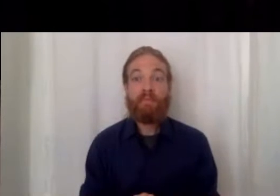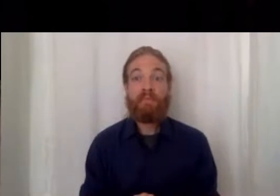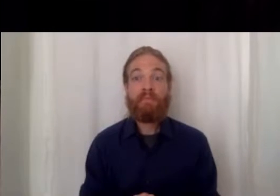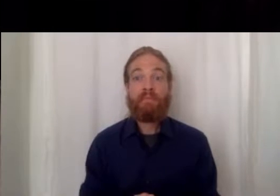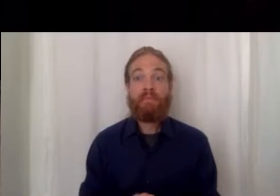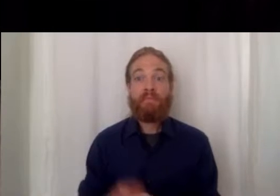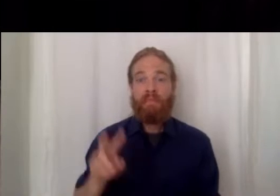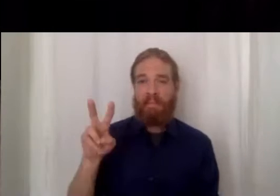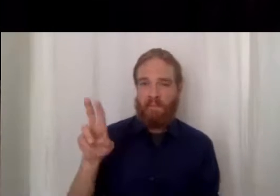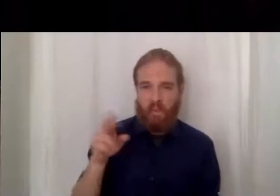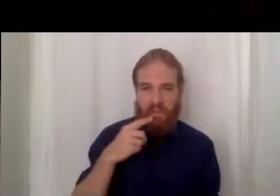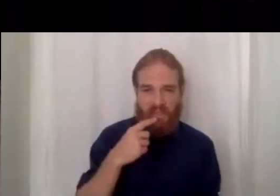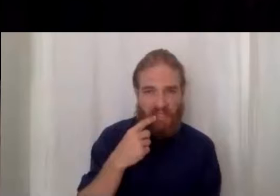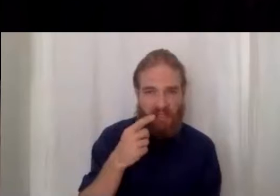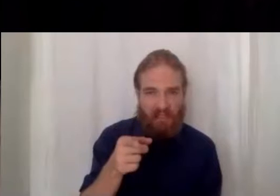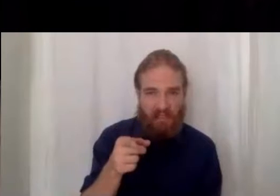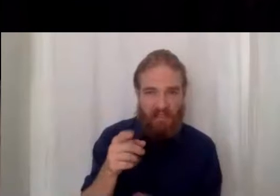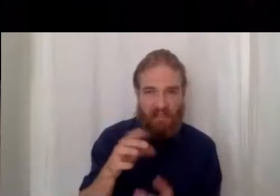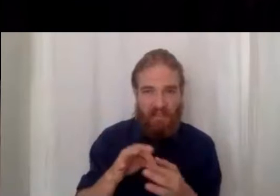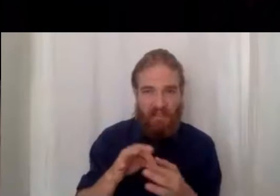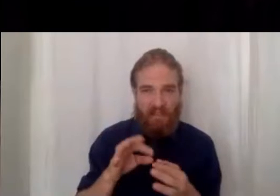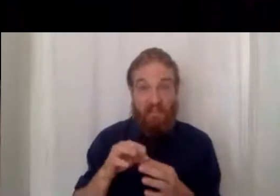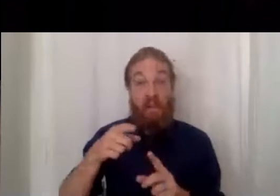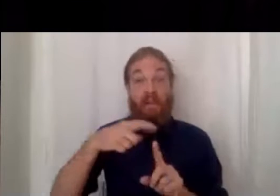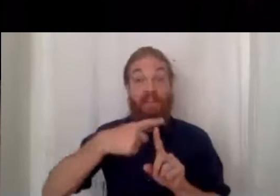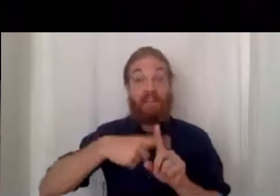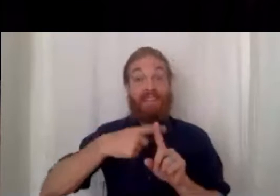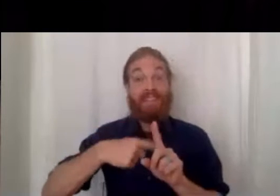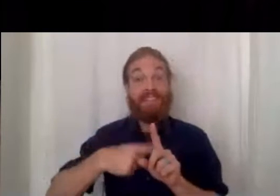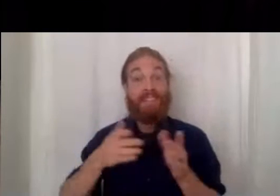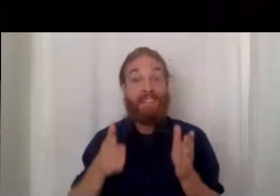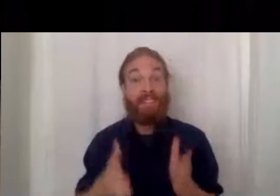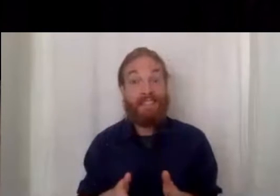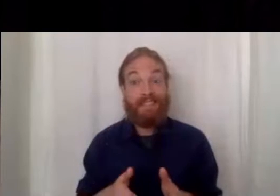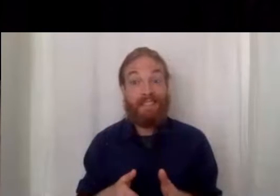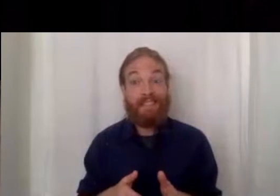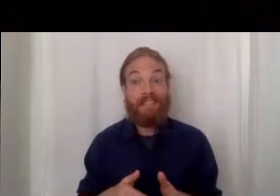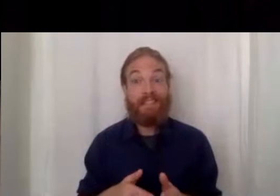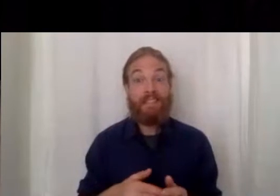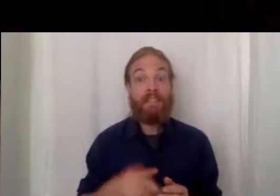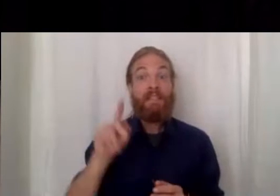allowance. Tenant improvement? No. I think